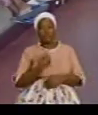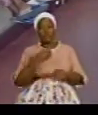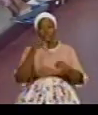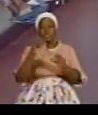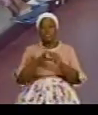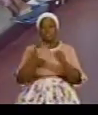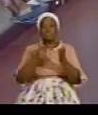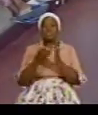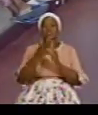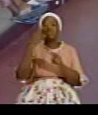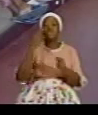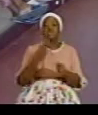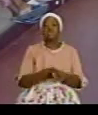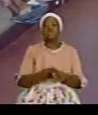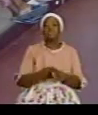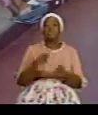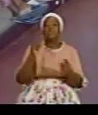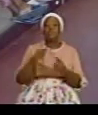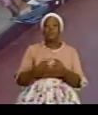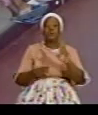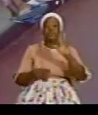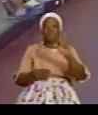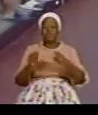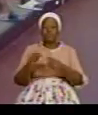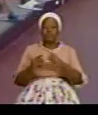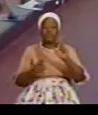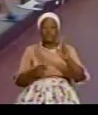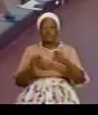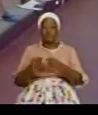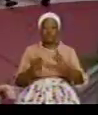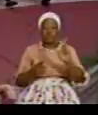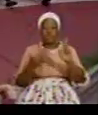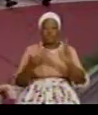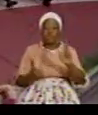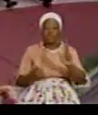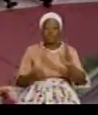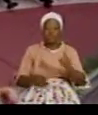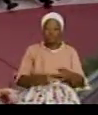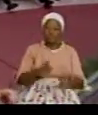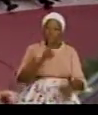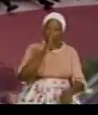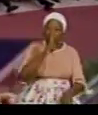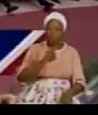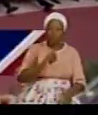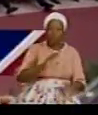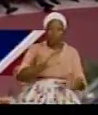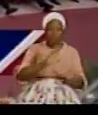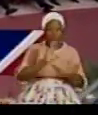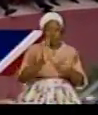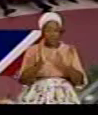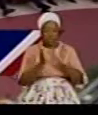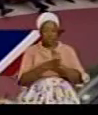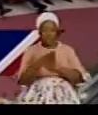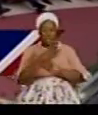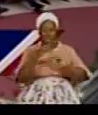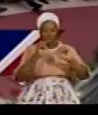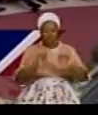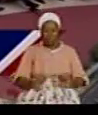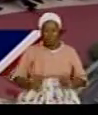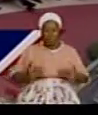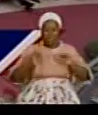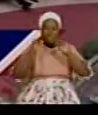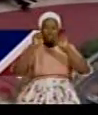name. We're coming to point number three now. Point number three, true conversion and commitment